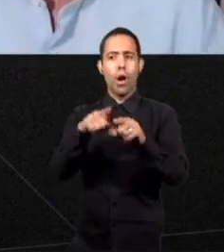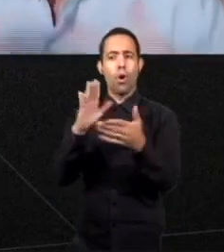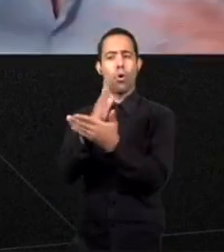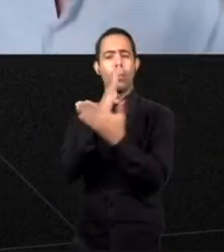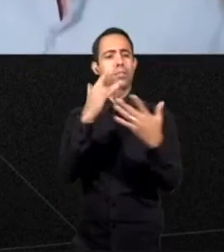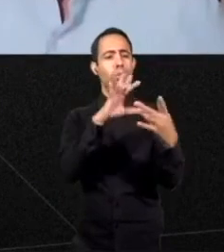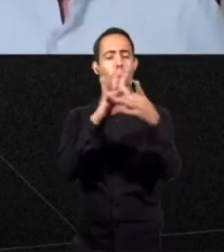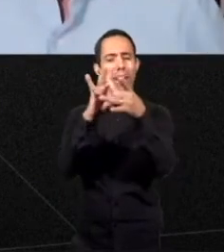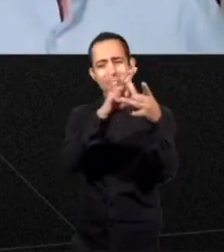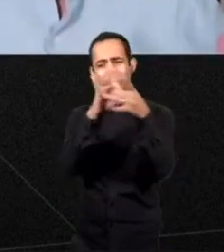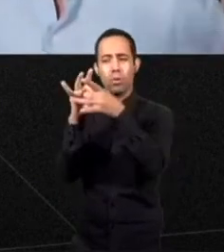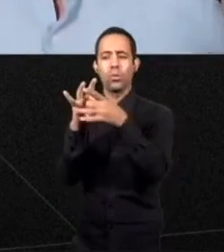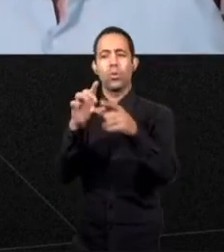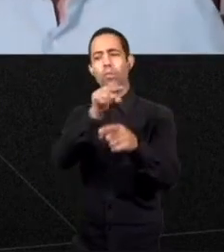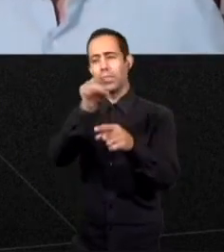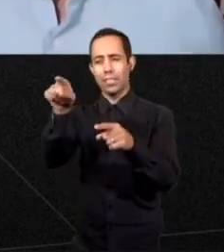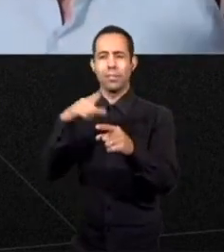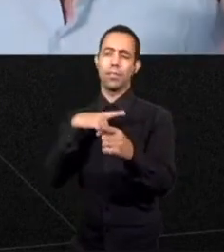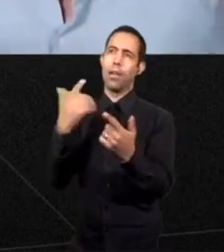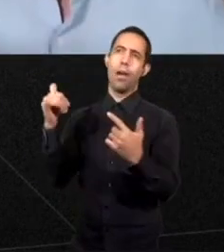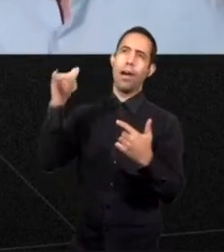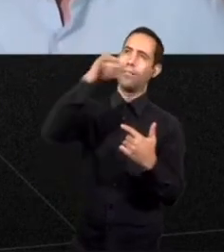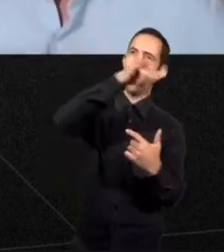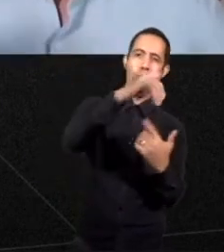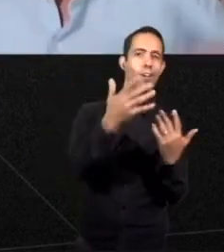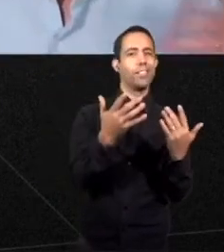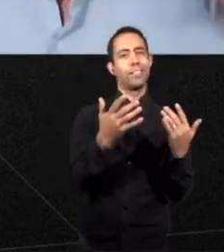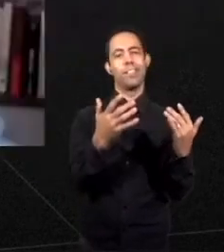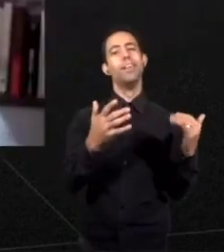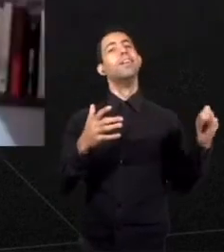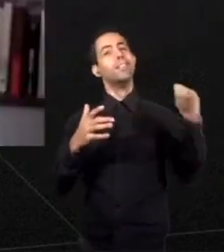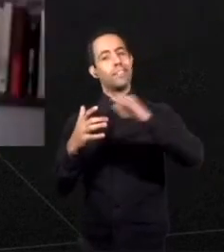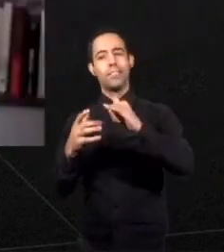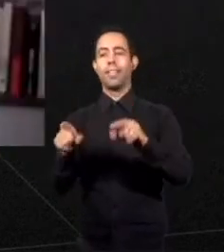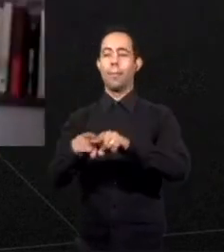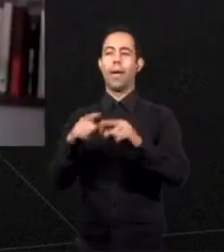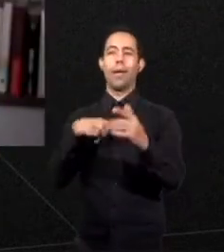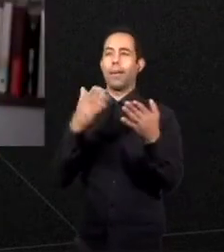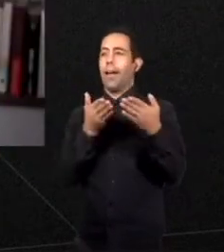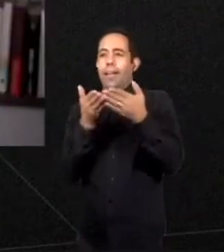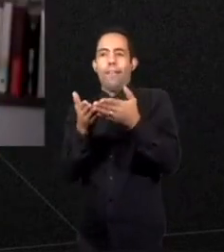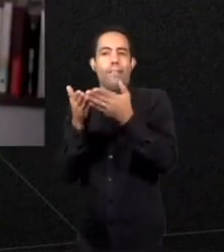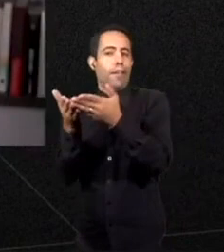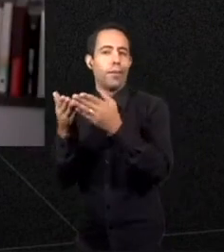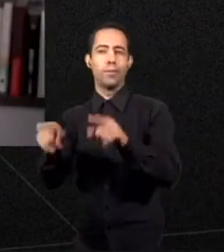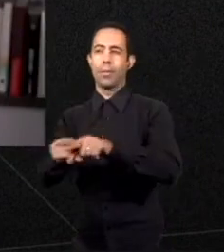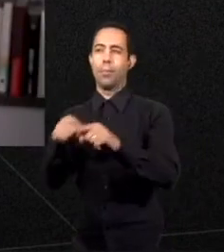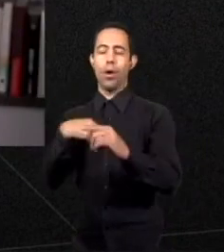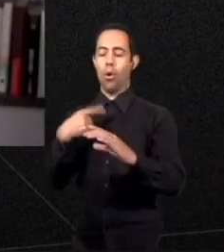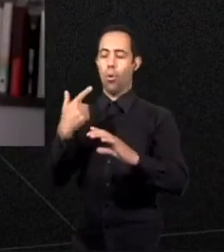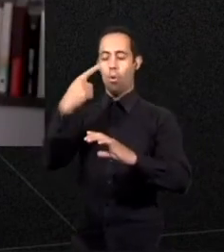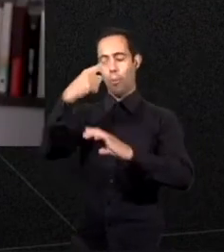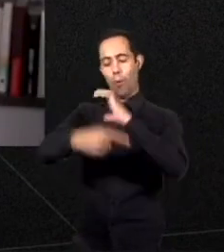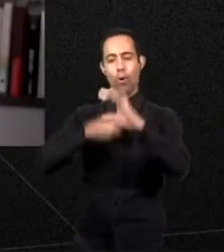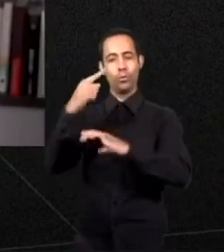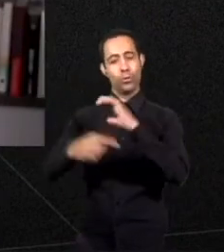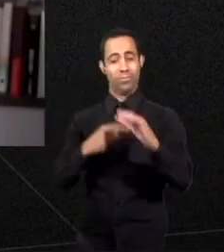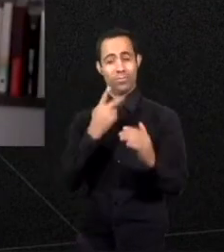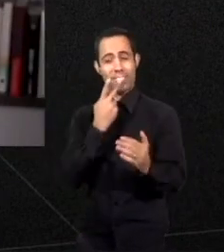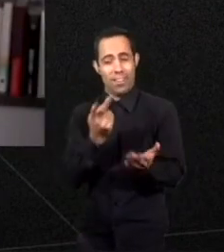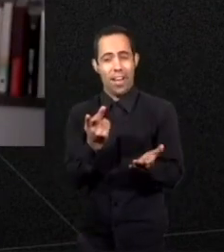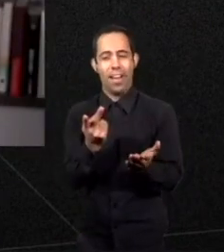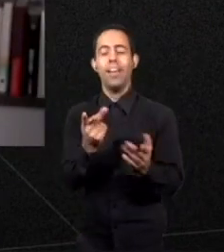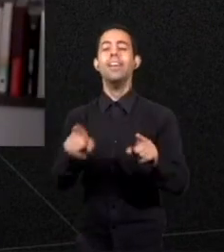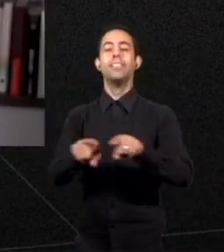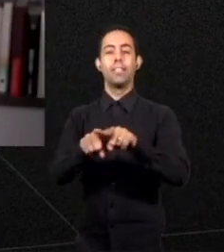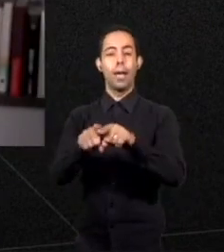with airplanes and ships and tourists and people going all over the world, it increases the speed with